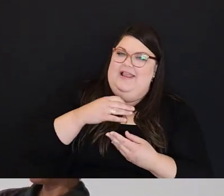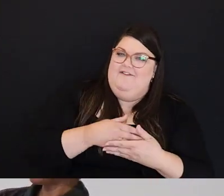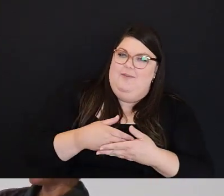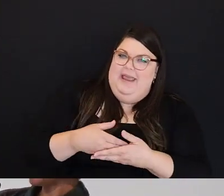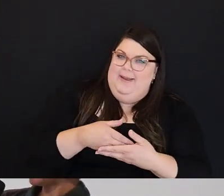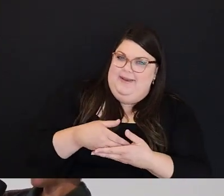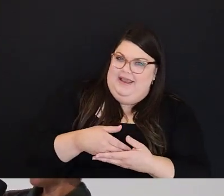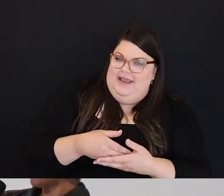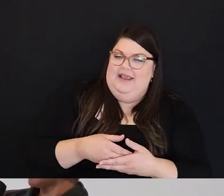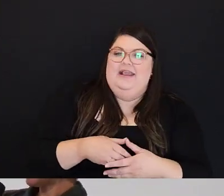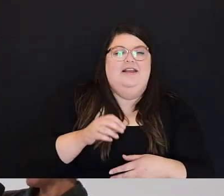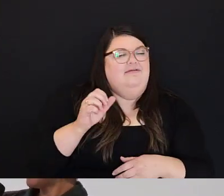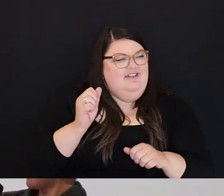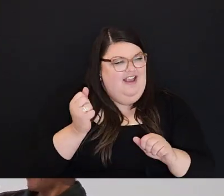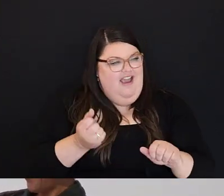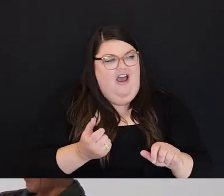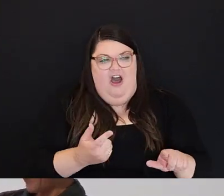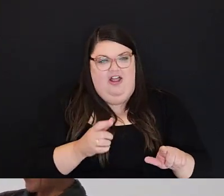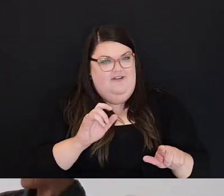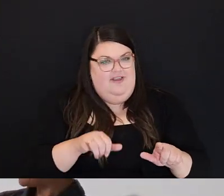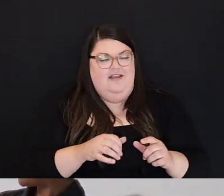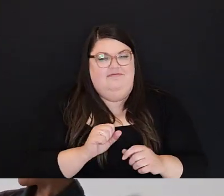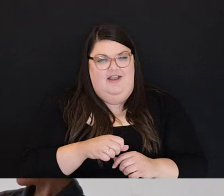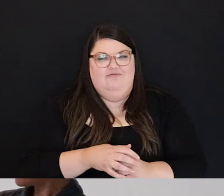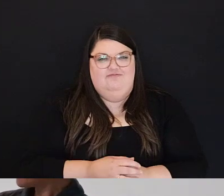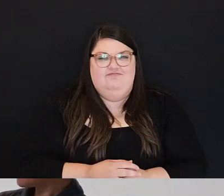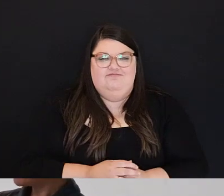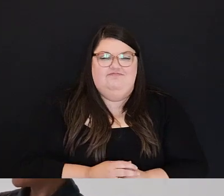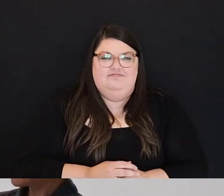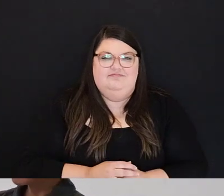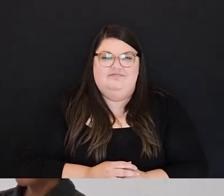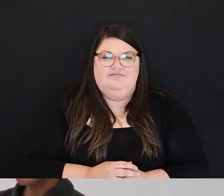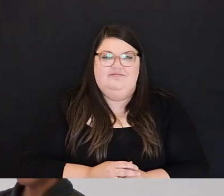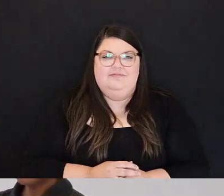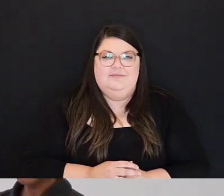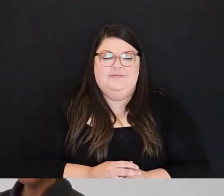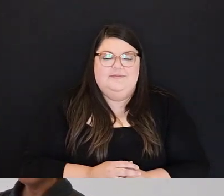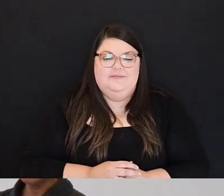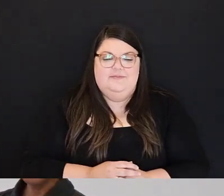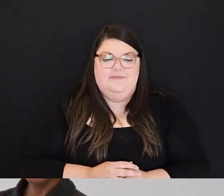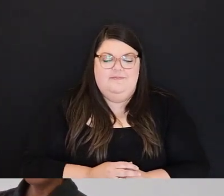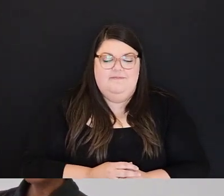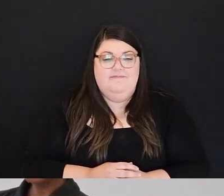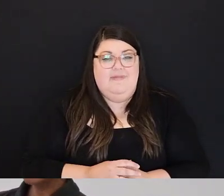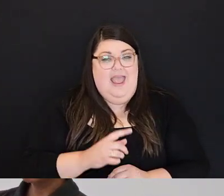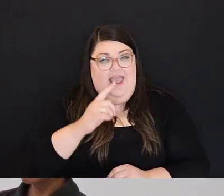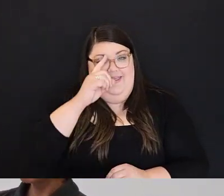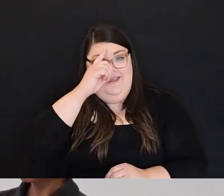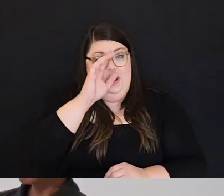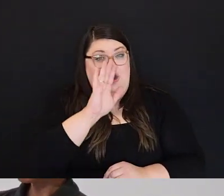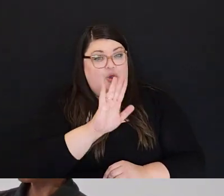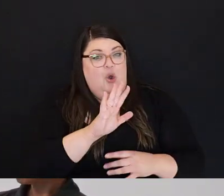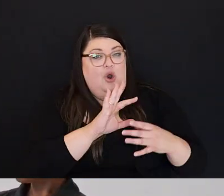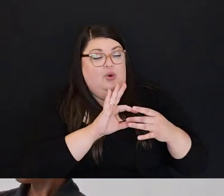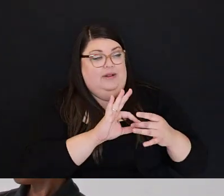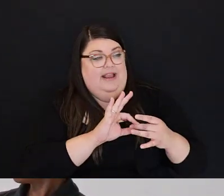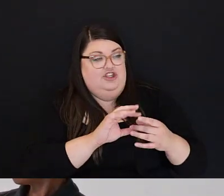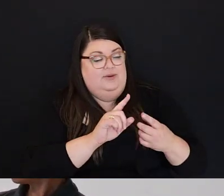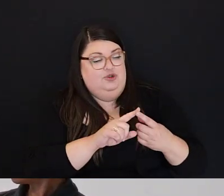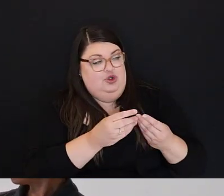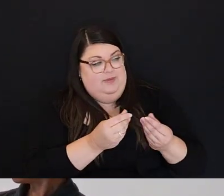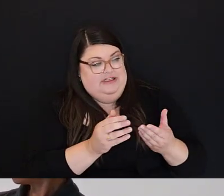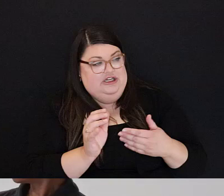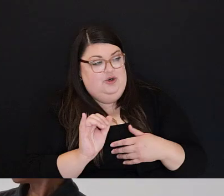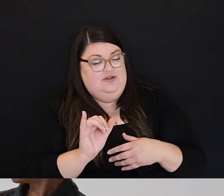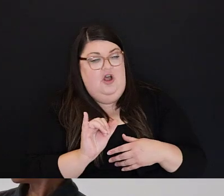Yeah, it's all of it. Yeah. Well, I think that, you know, your relationship to materials is also, you